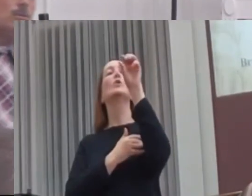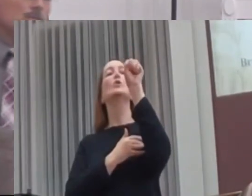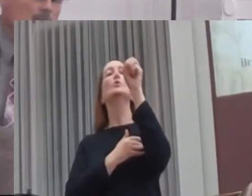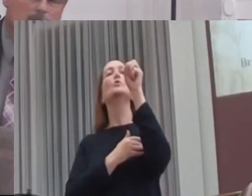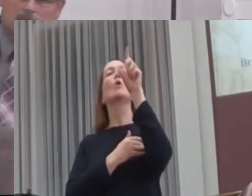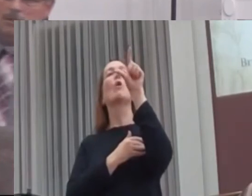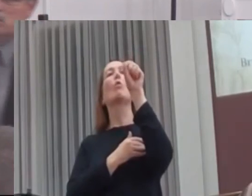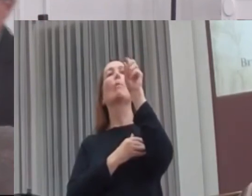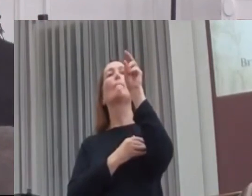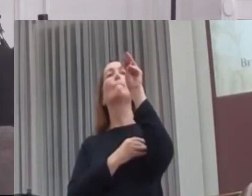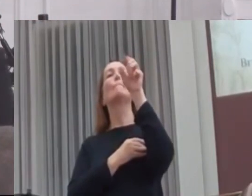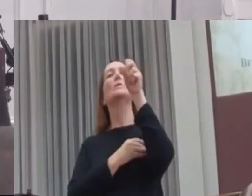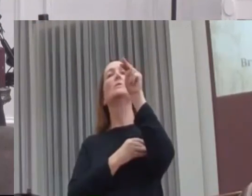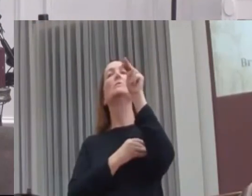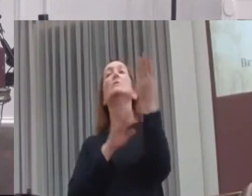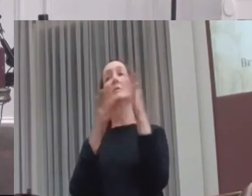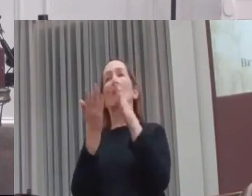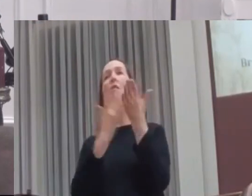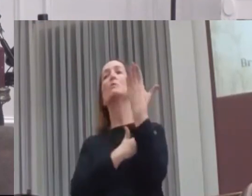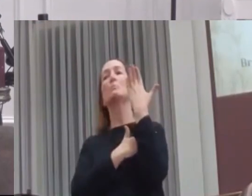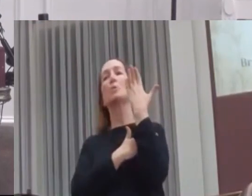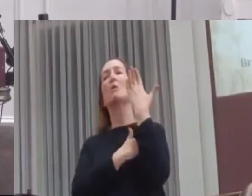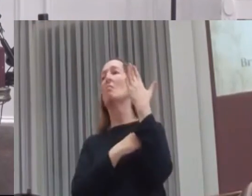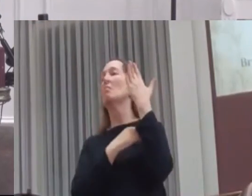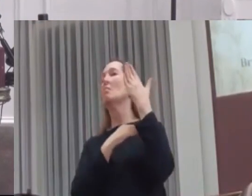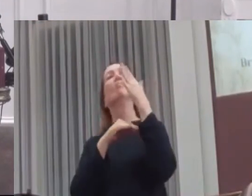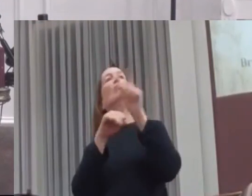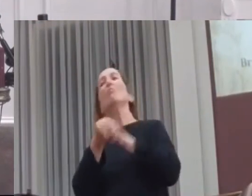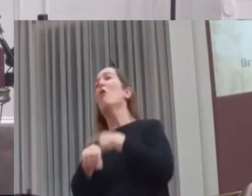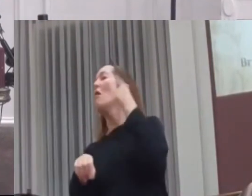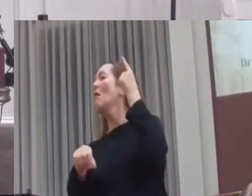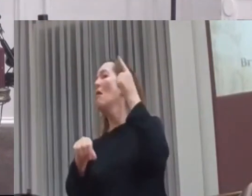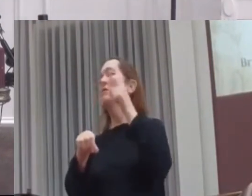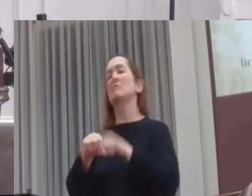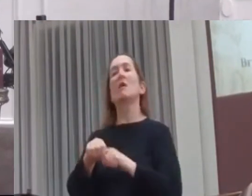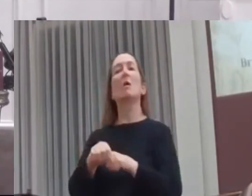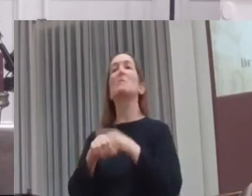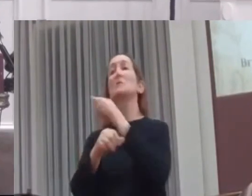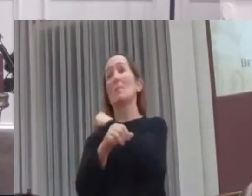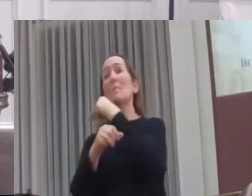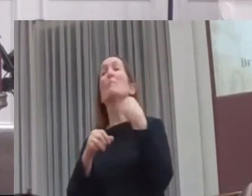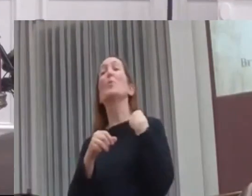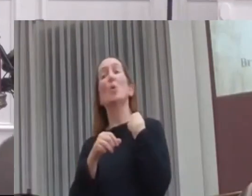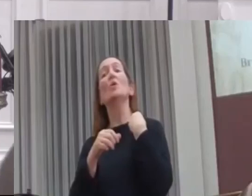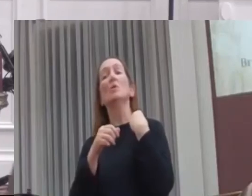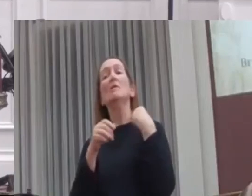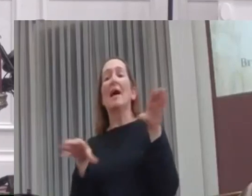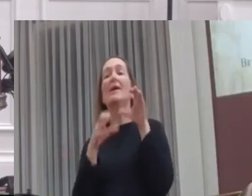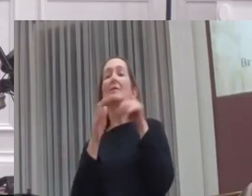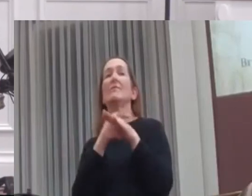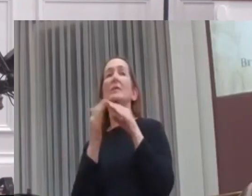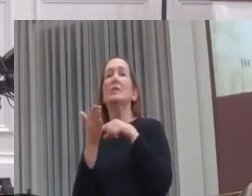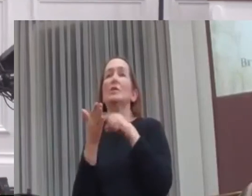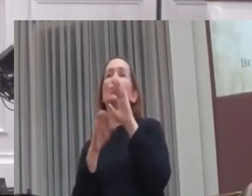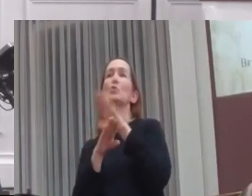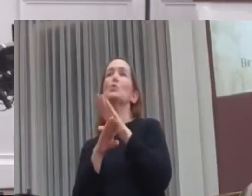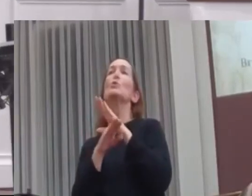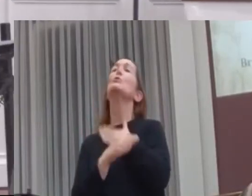We got word this morning, Joyce Solomon passed away this morning. She was a long-time member of our church and active